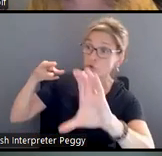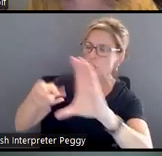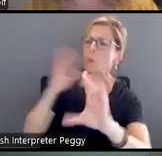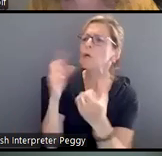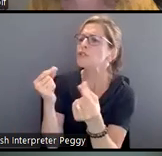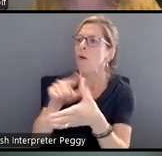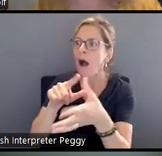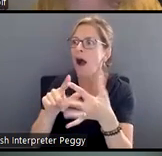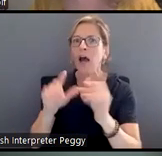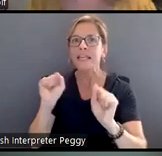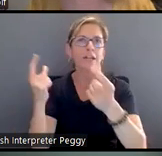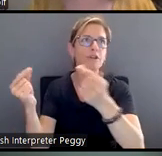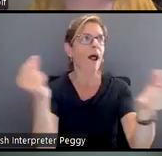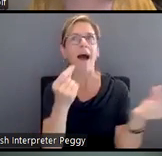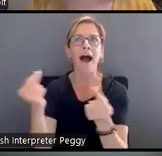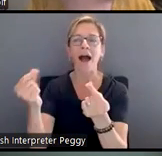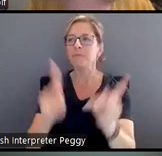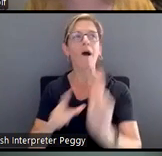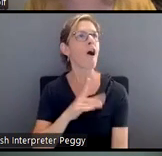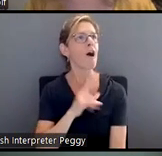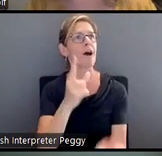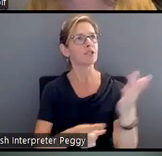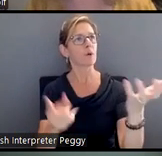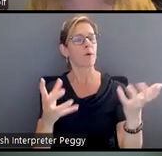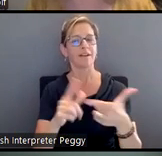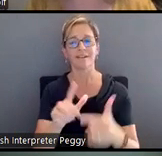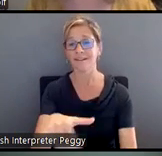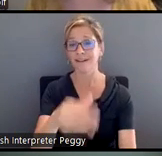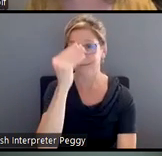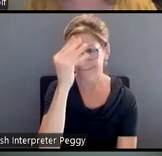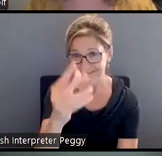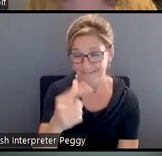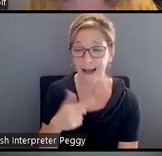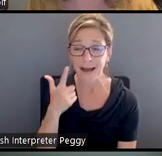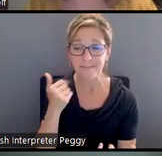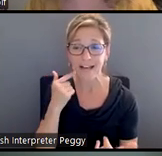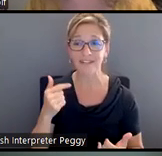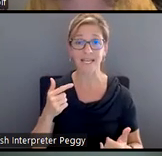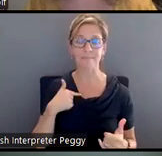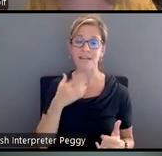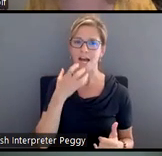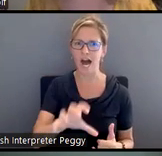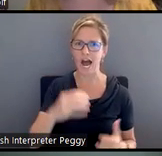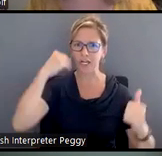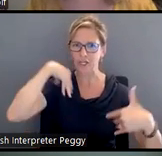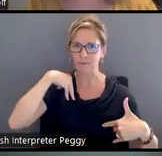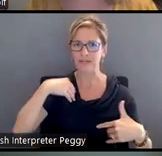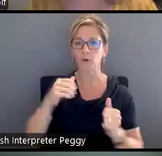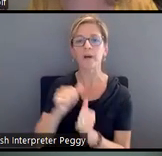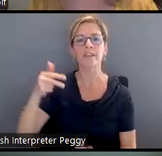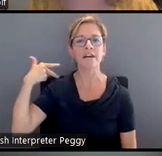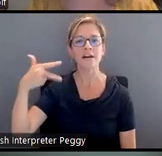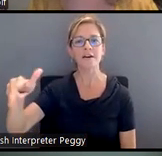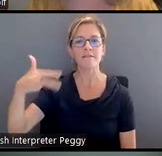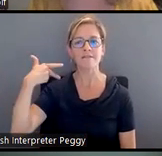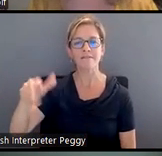drill. I'm sort of laughing because it's been hot and humid here and I have a fan turned on in my office, which is lovely, cool breeze. If you ask me